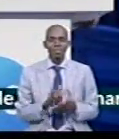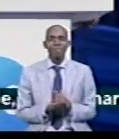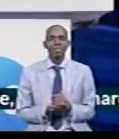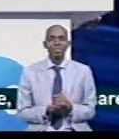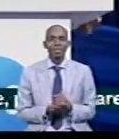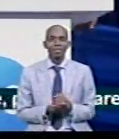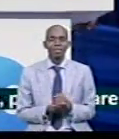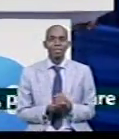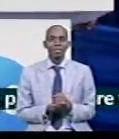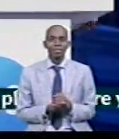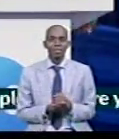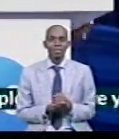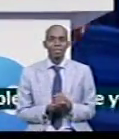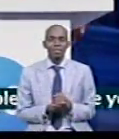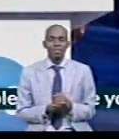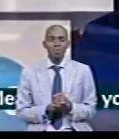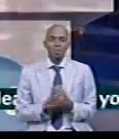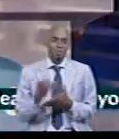Bring them to the front.